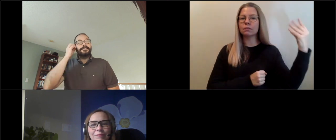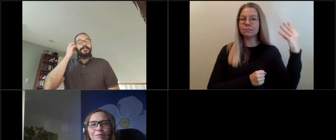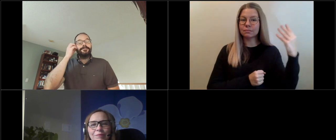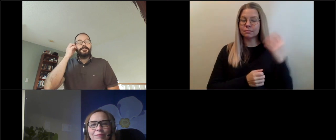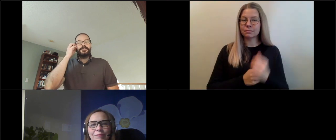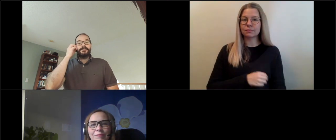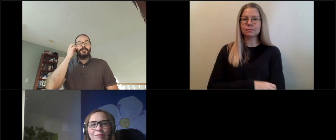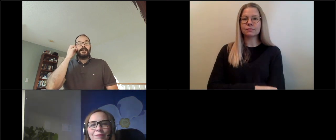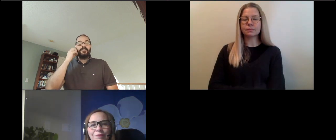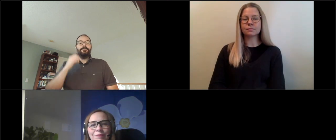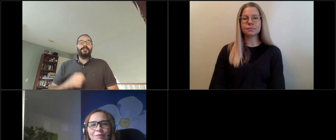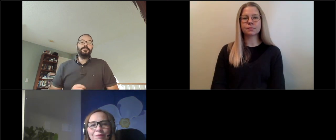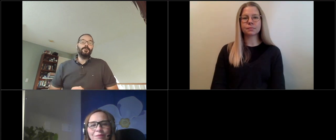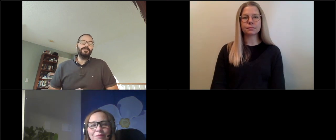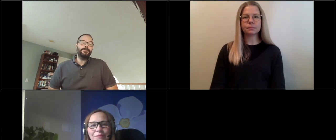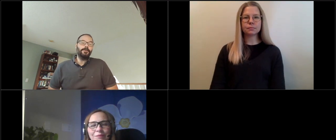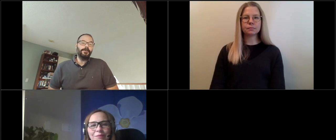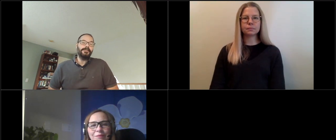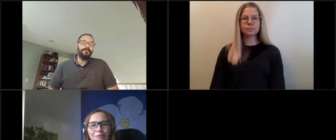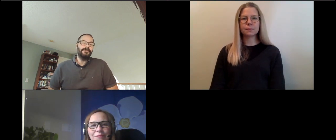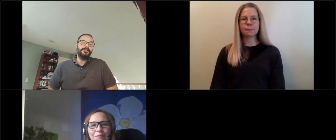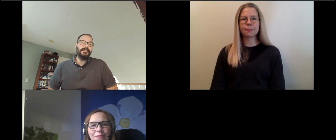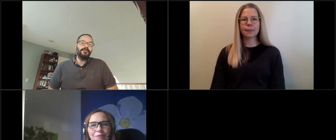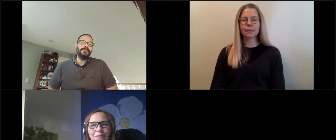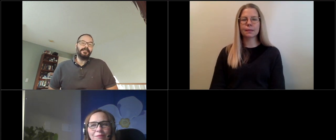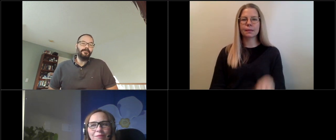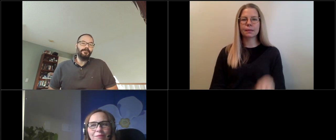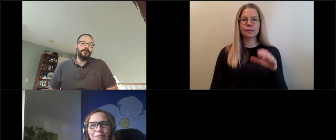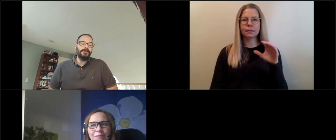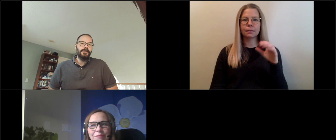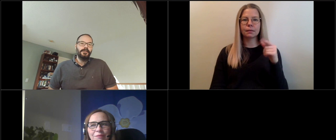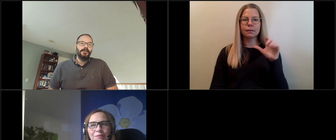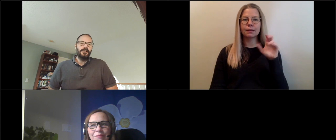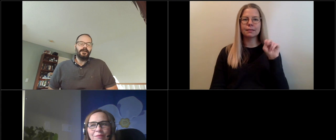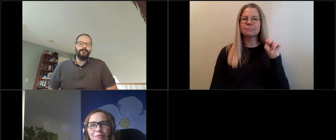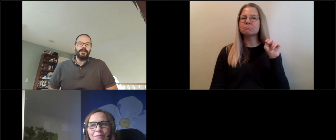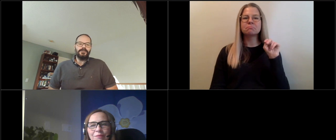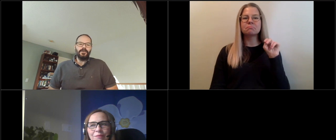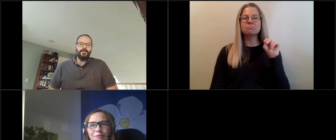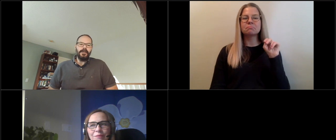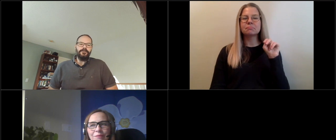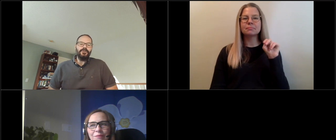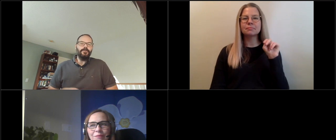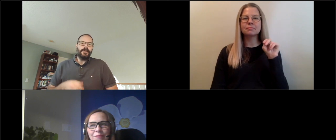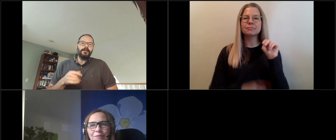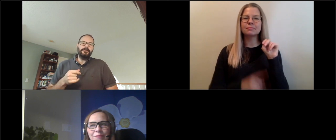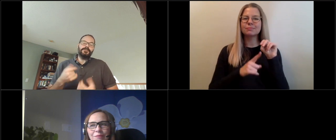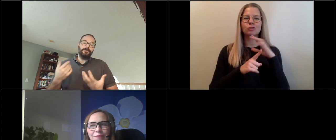The difference, I would think the most important difference there is comfort. So